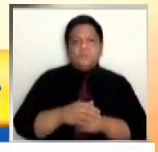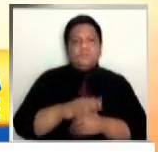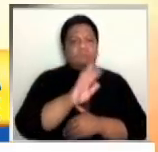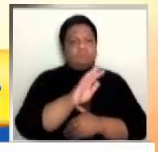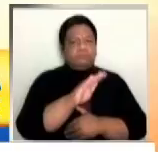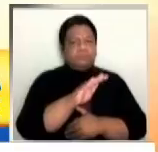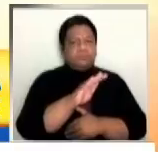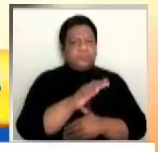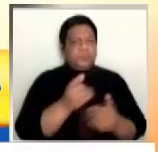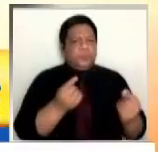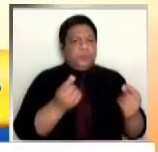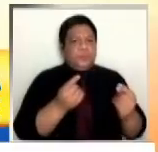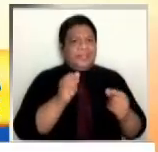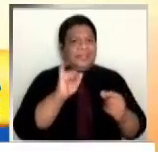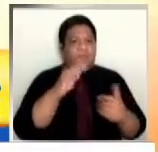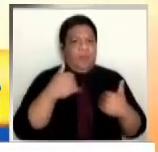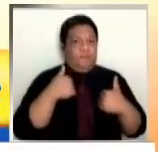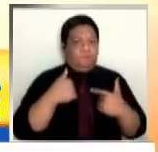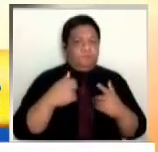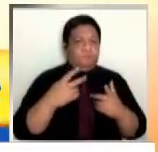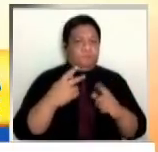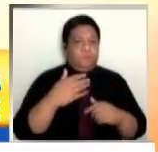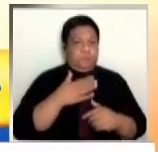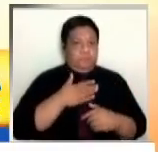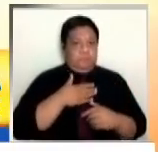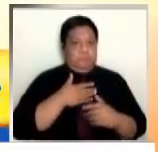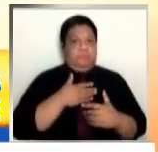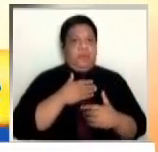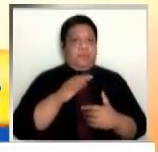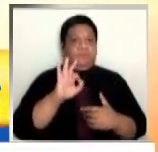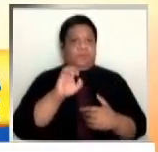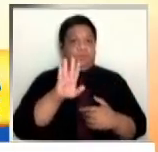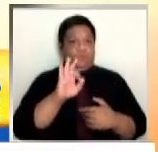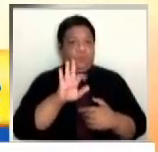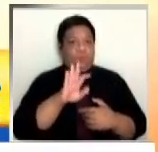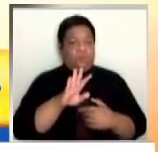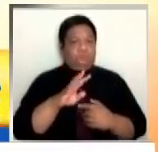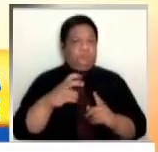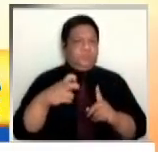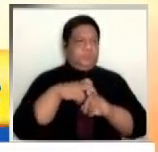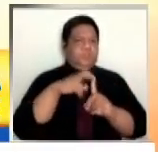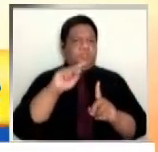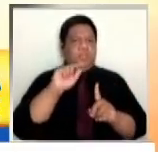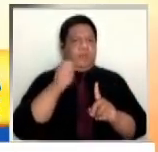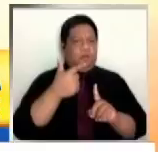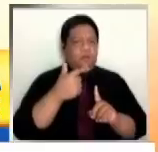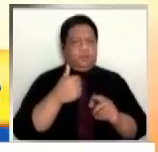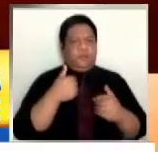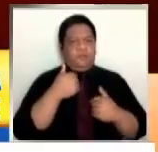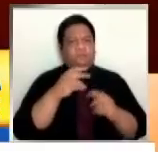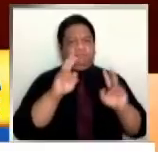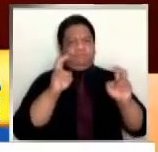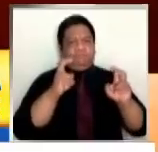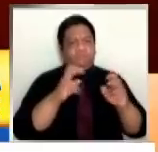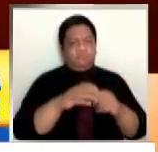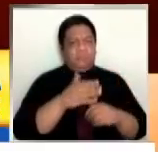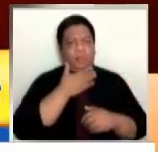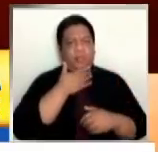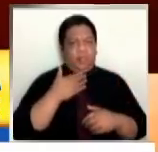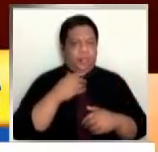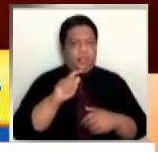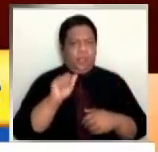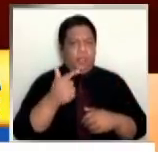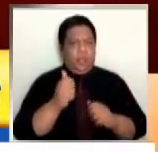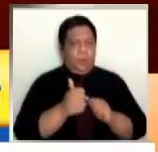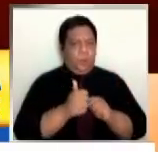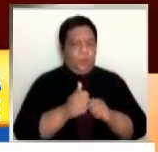tuwing madedirect yung account mo sa mga sinasabing malicious tagging na ito? Una sa lahat, kailangan natin maging